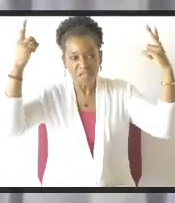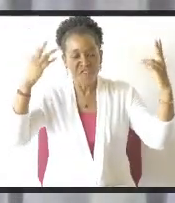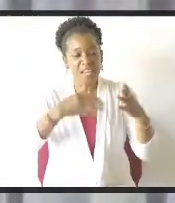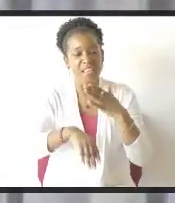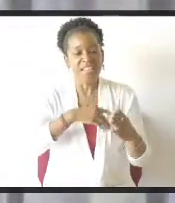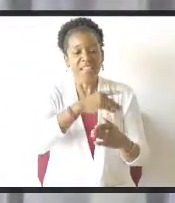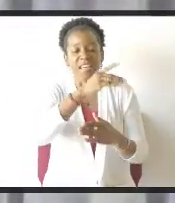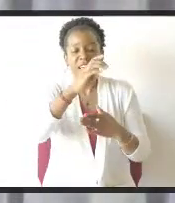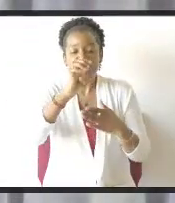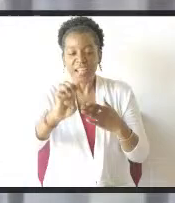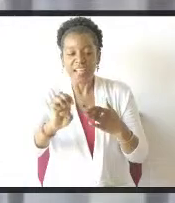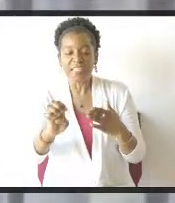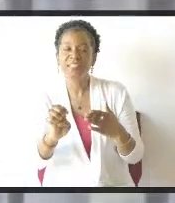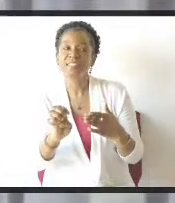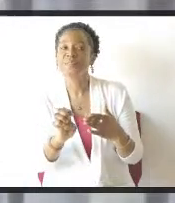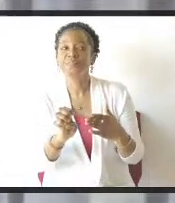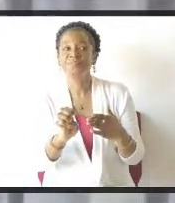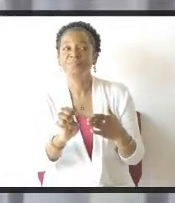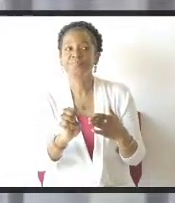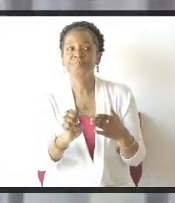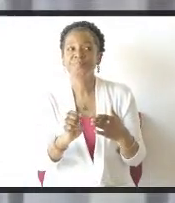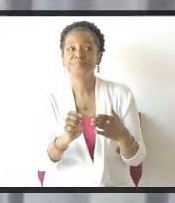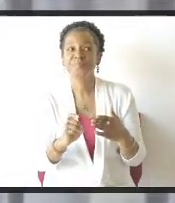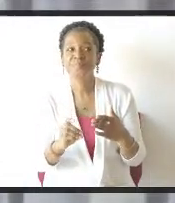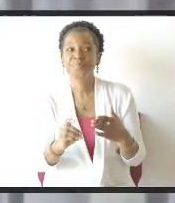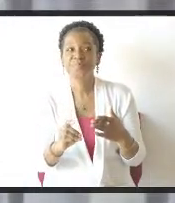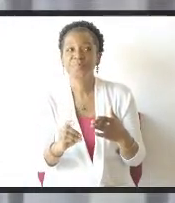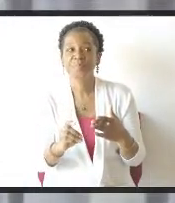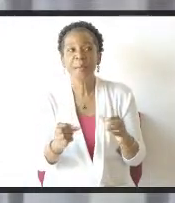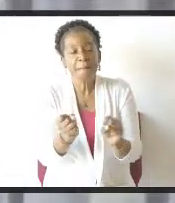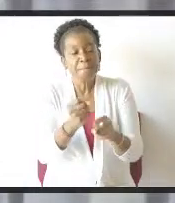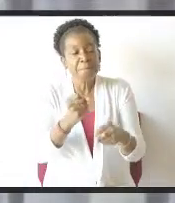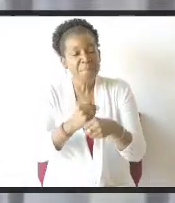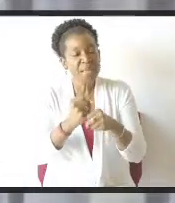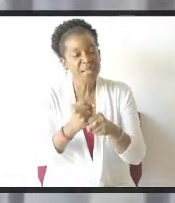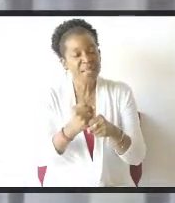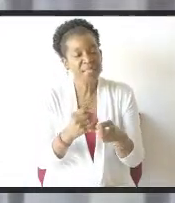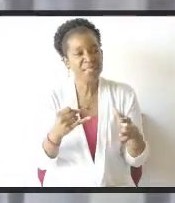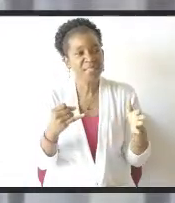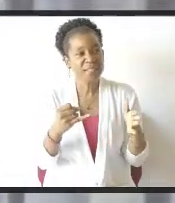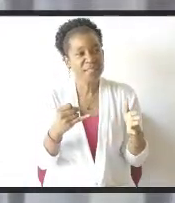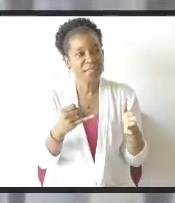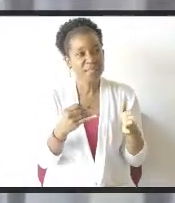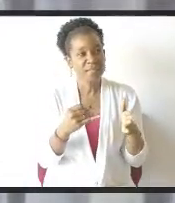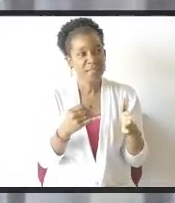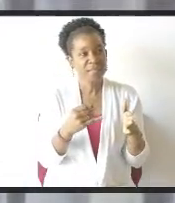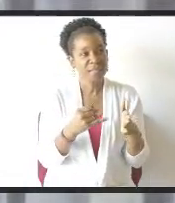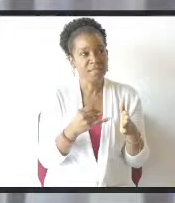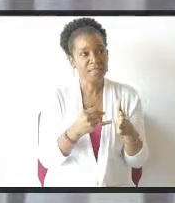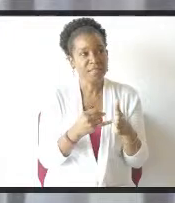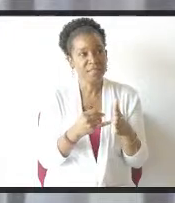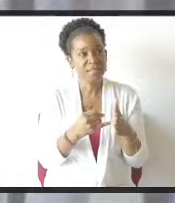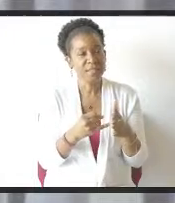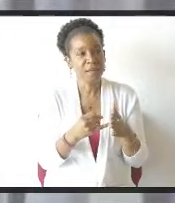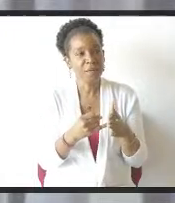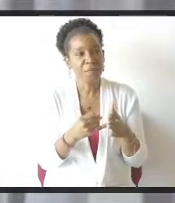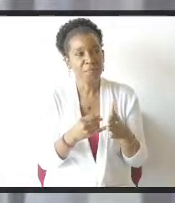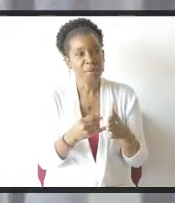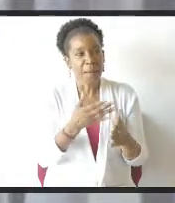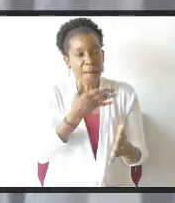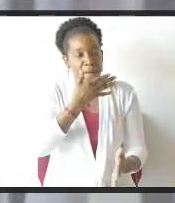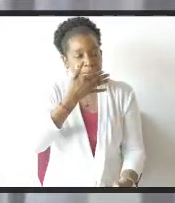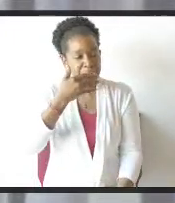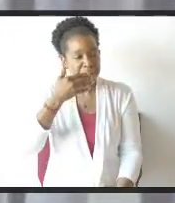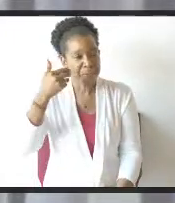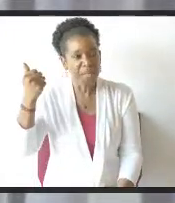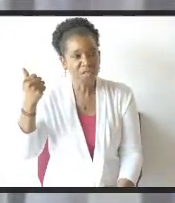present pain, to the future. And when you see what is ahead of you, for you, what God has in store, it will make